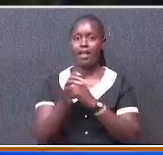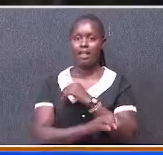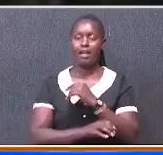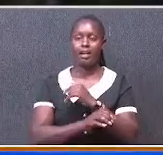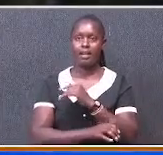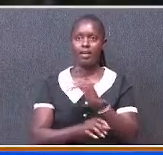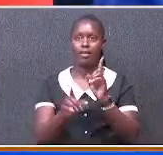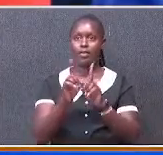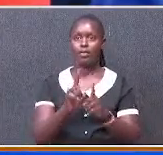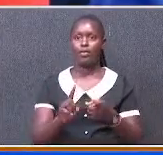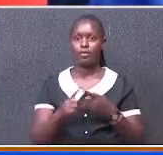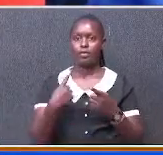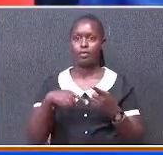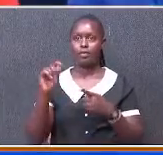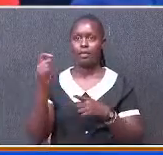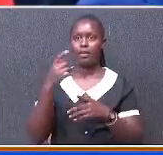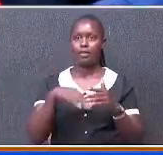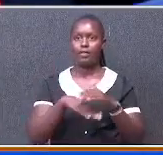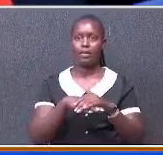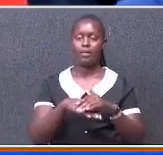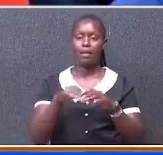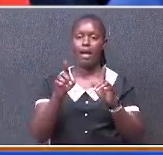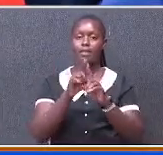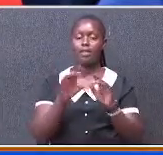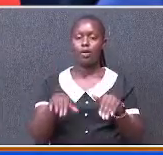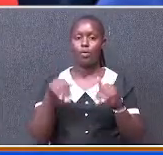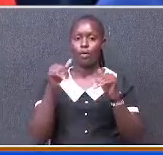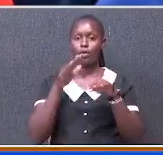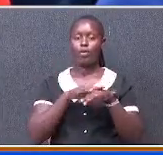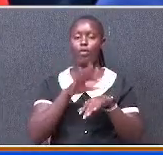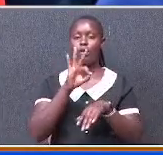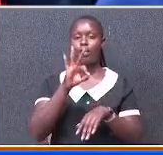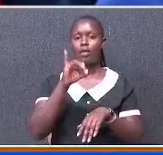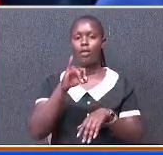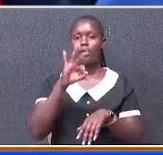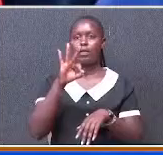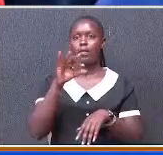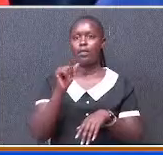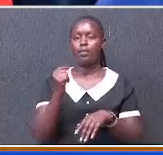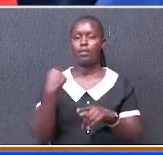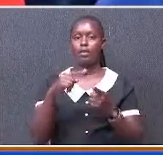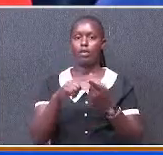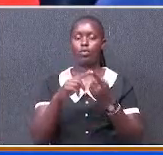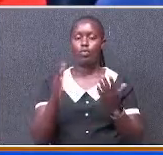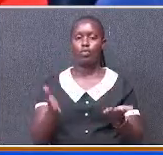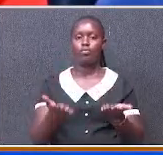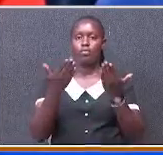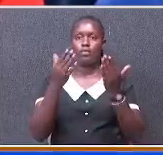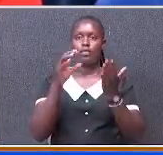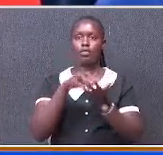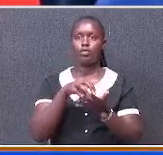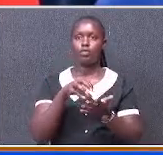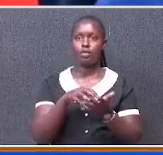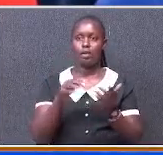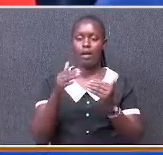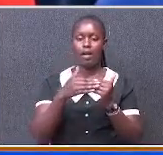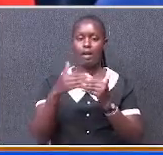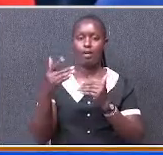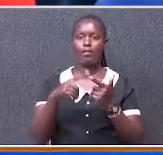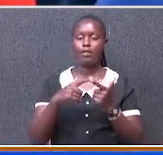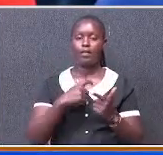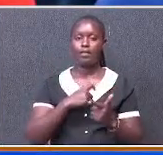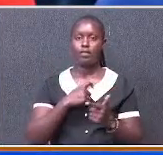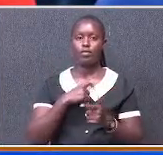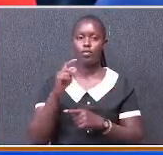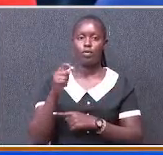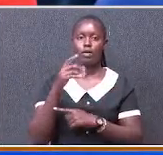being at the helm of Kenyan football, as they await on the FIFA team to salvage the situation ahead of their visit to Kenya